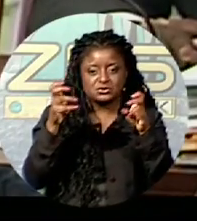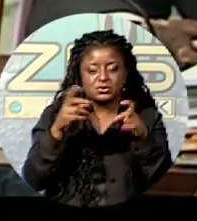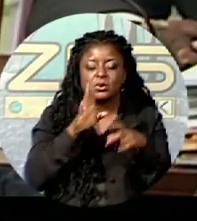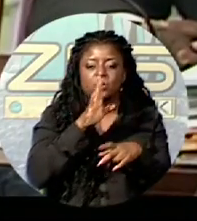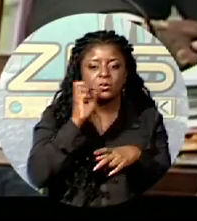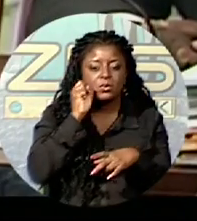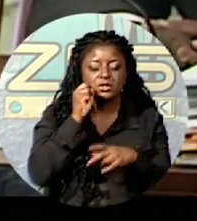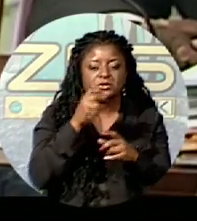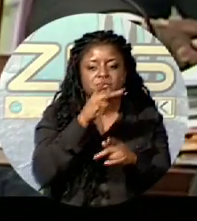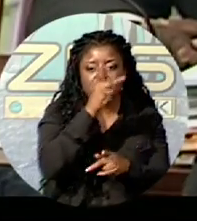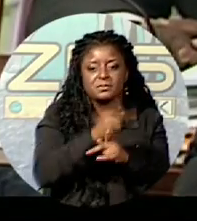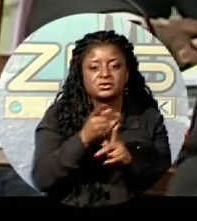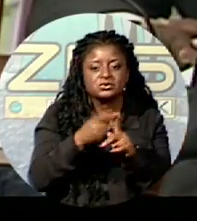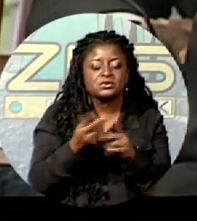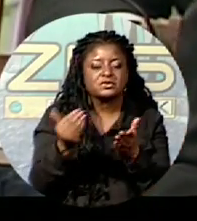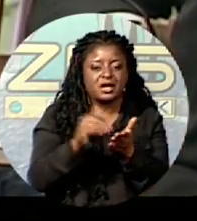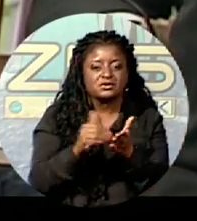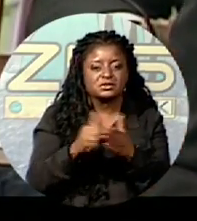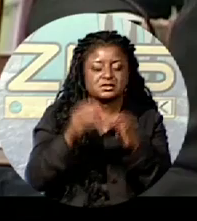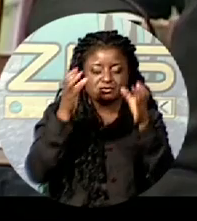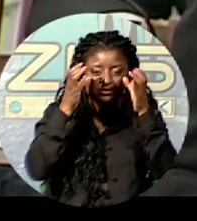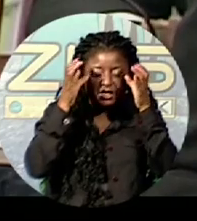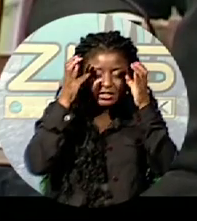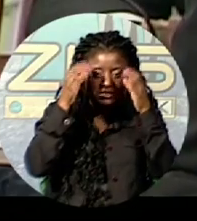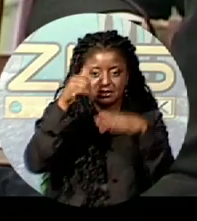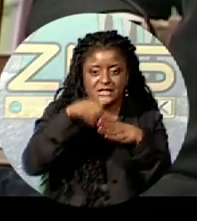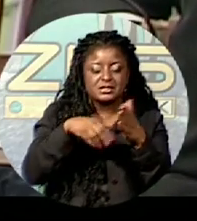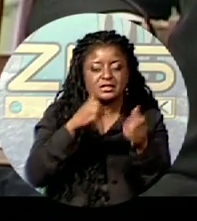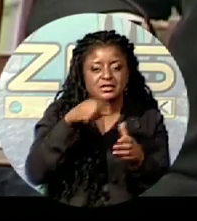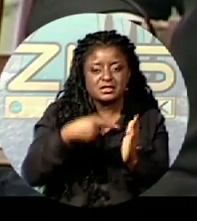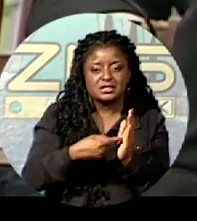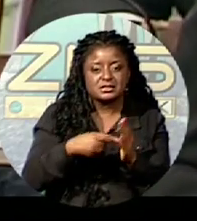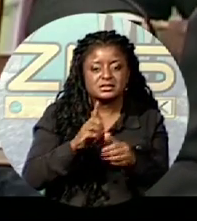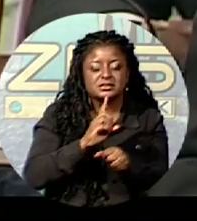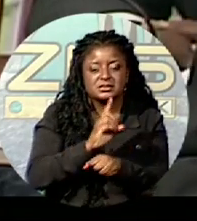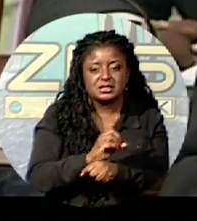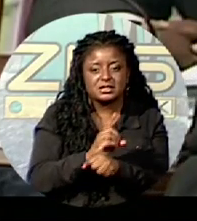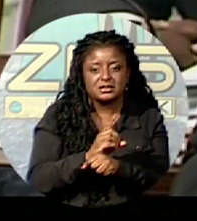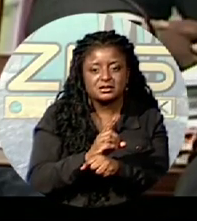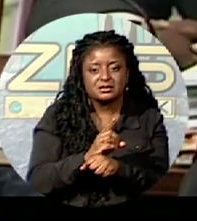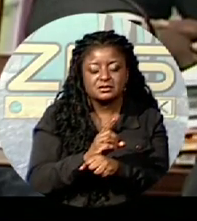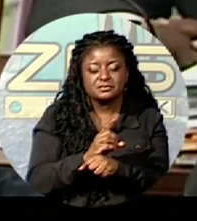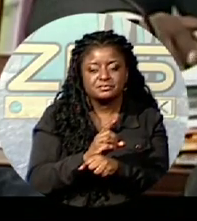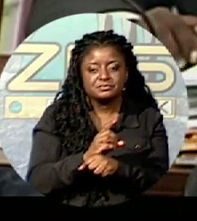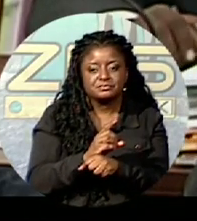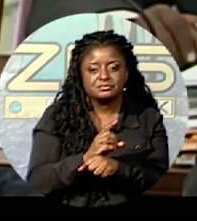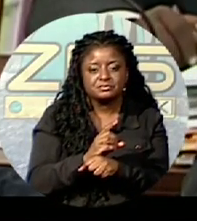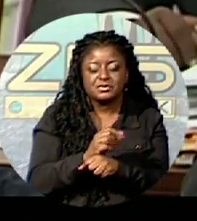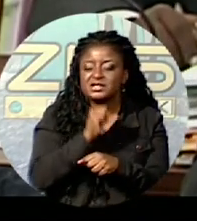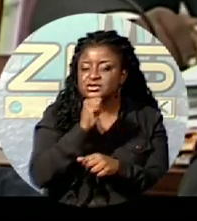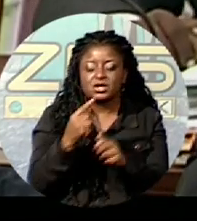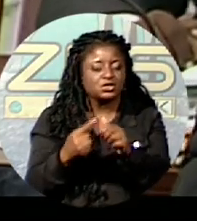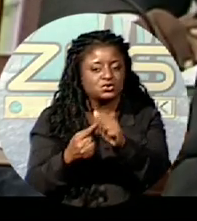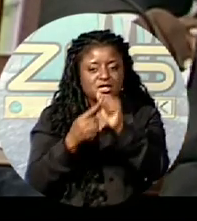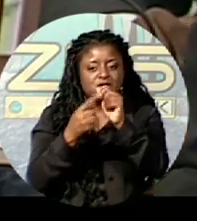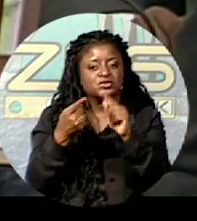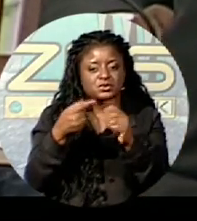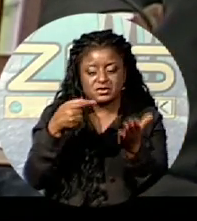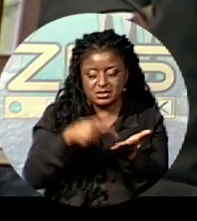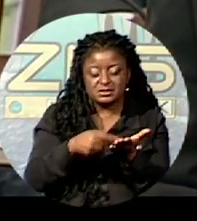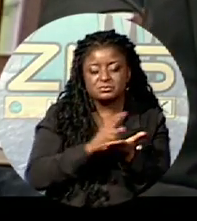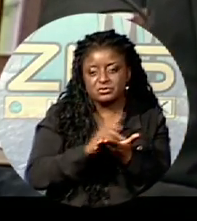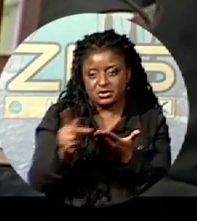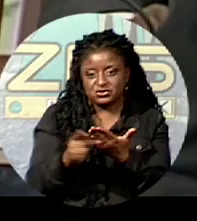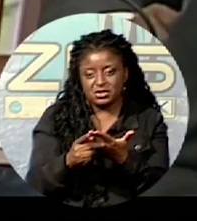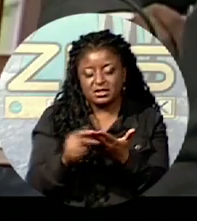project that concessions will be provided on a proportionate basis to the development. Most countries